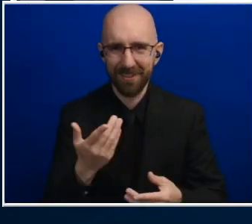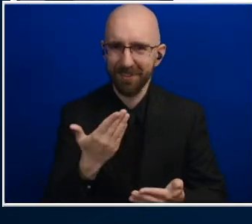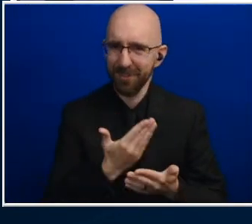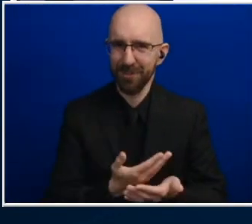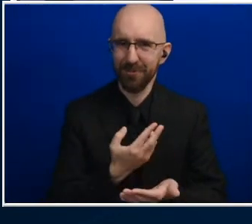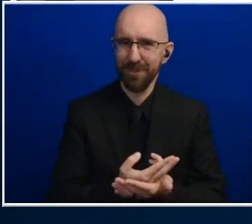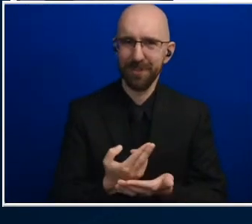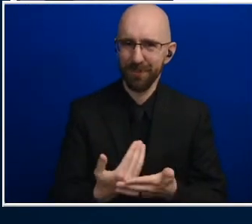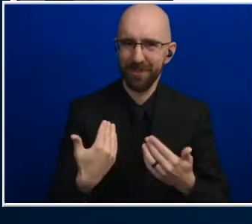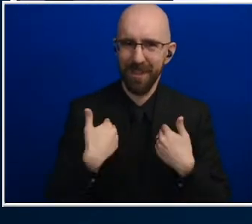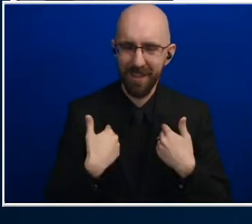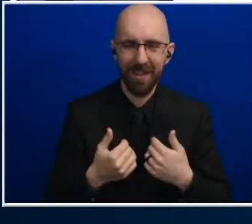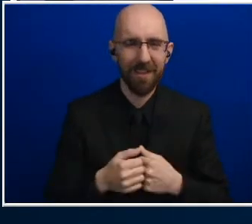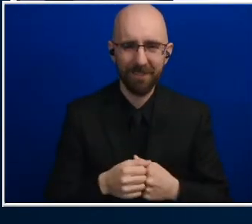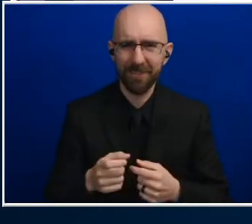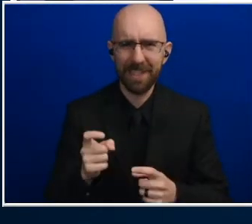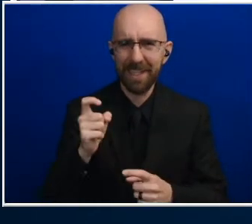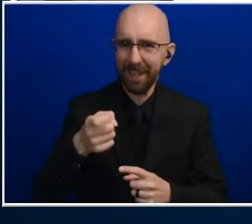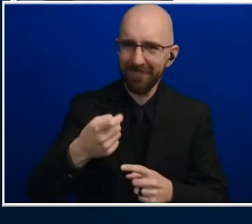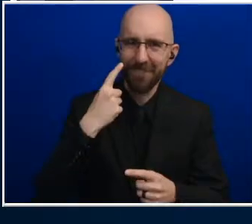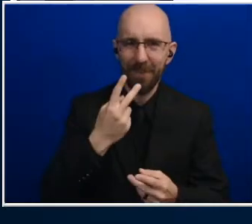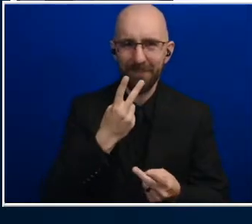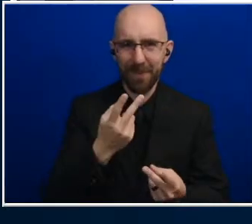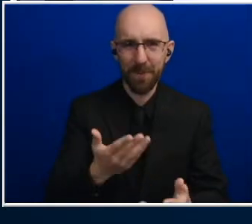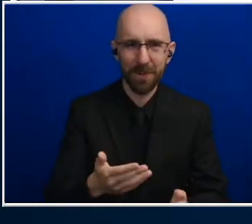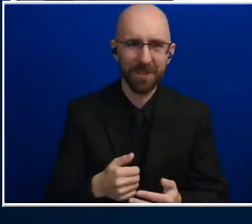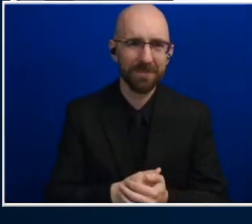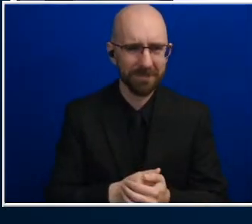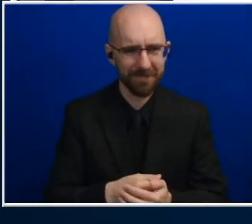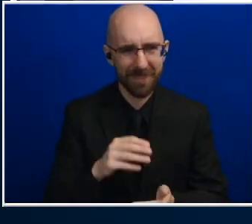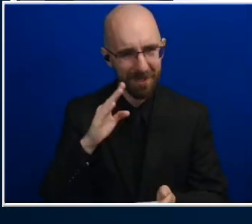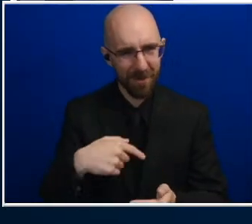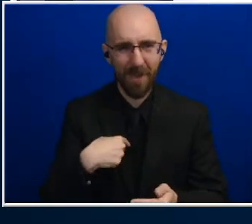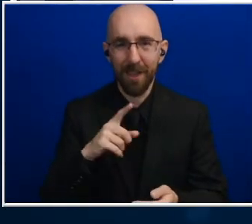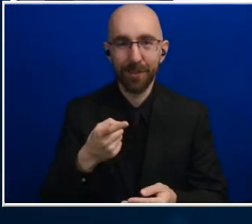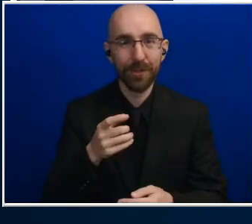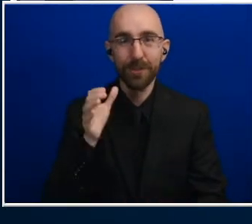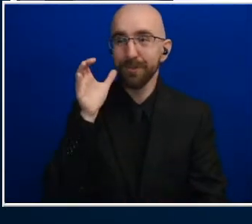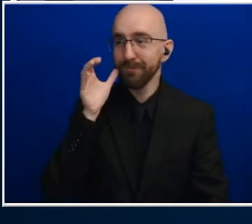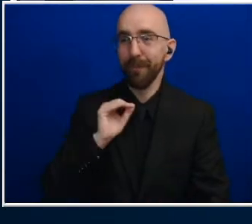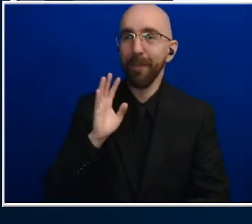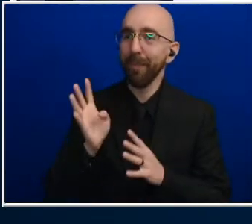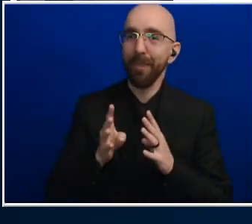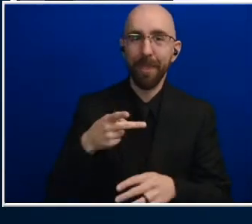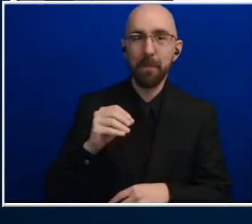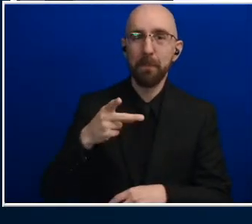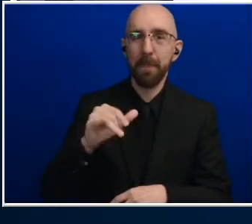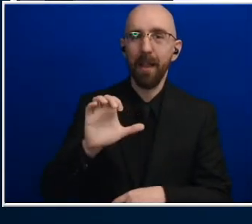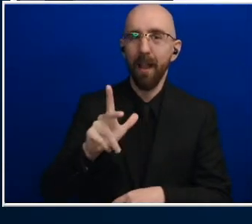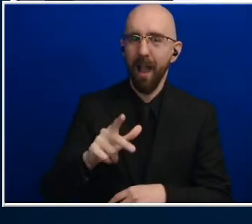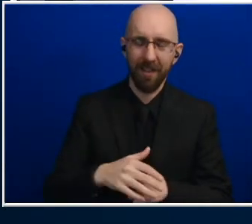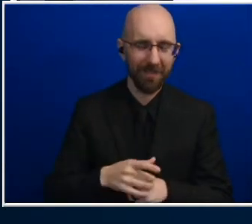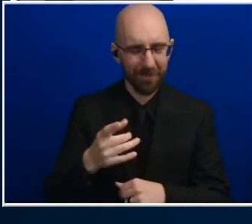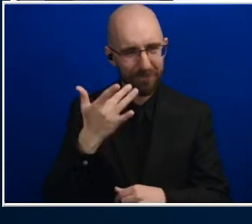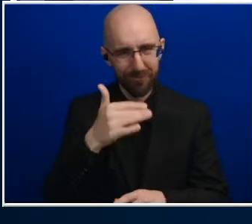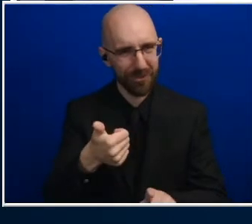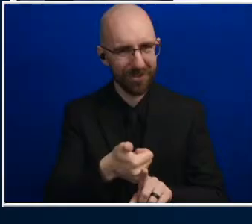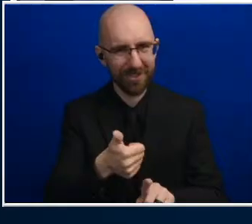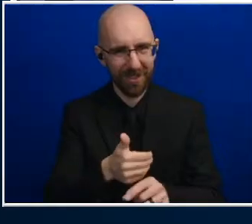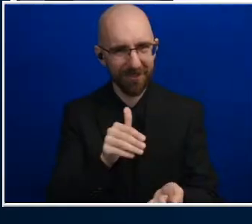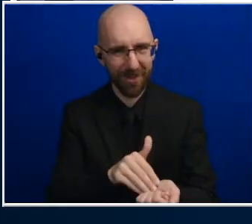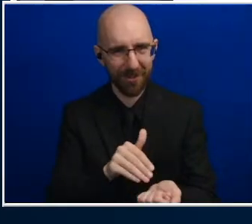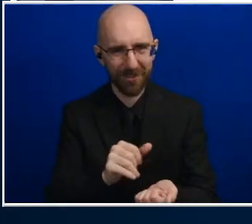What a gift for our viewers. I know. I could just sit here and say poppycock. Go ahead. Well, you're pretty brilliant yourself, Dr. No, Stites. no, I'm poppycock.